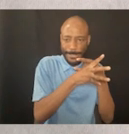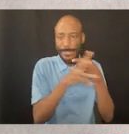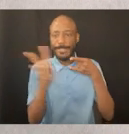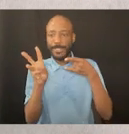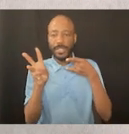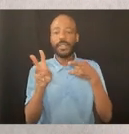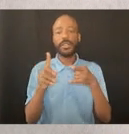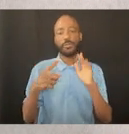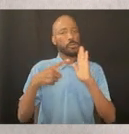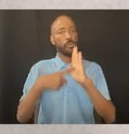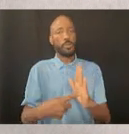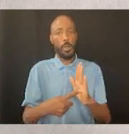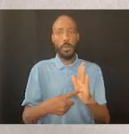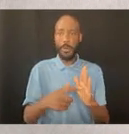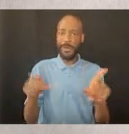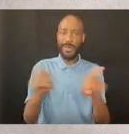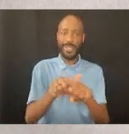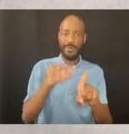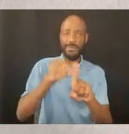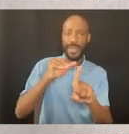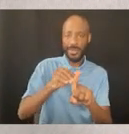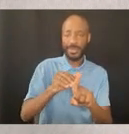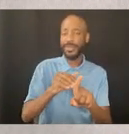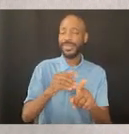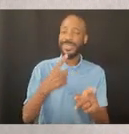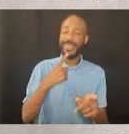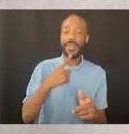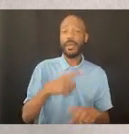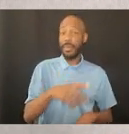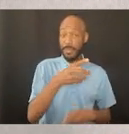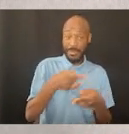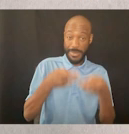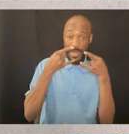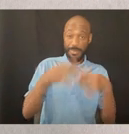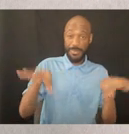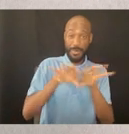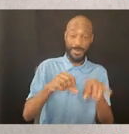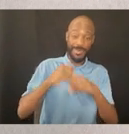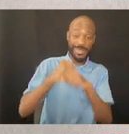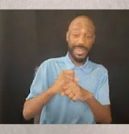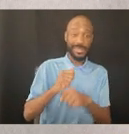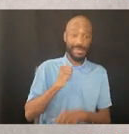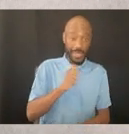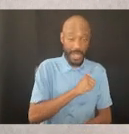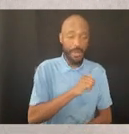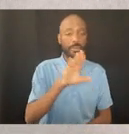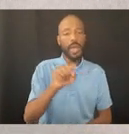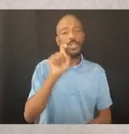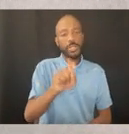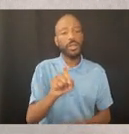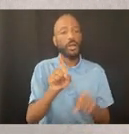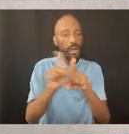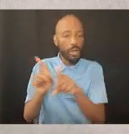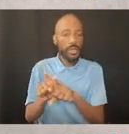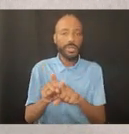masks are not only necessary in protecting us from plague, but that we should be conscientious of ensuring